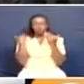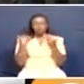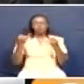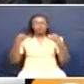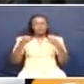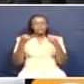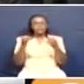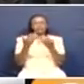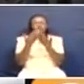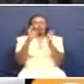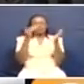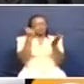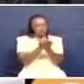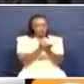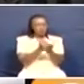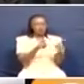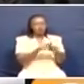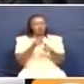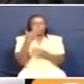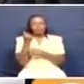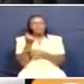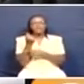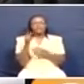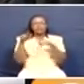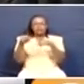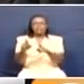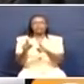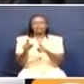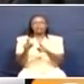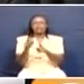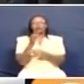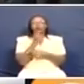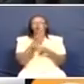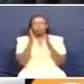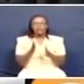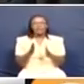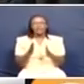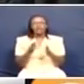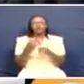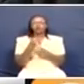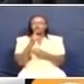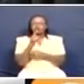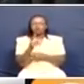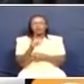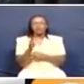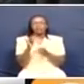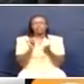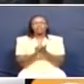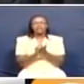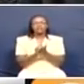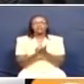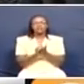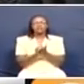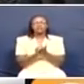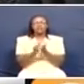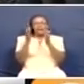registry open, it was incumbent on the petitioner in this matter, or counsel on record for the petitioner, to ensure that there was